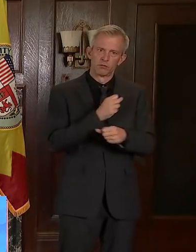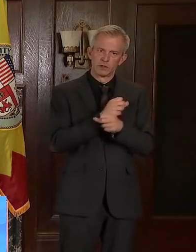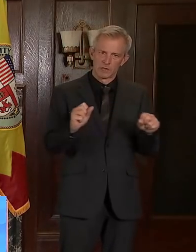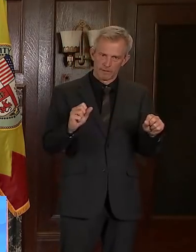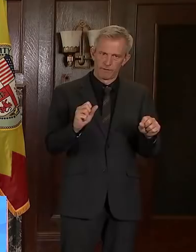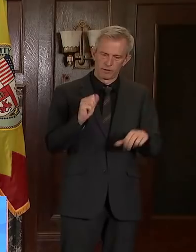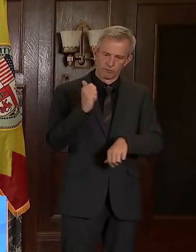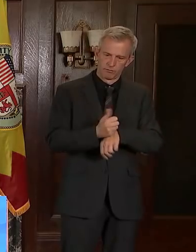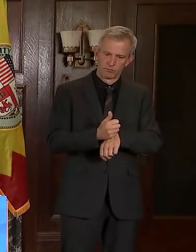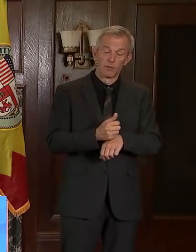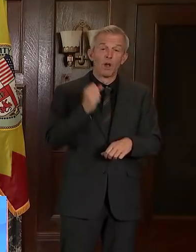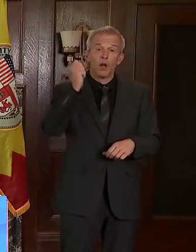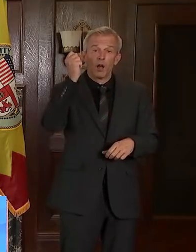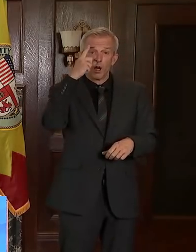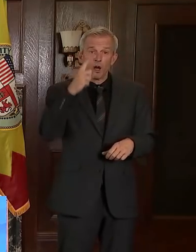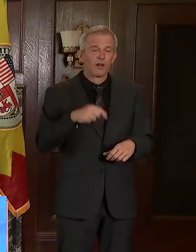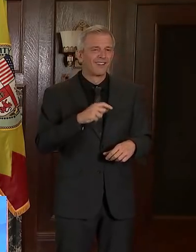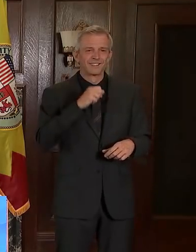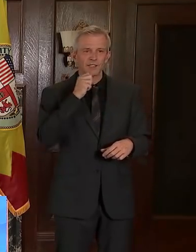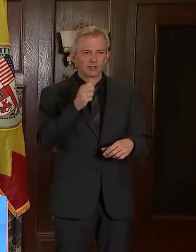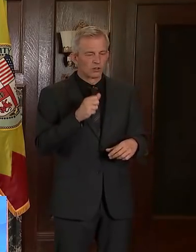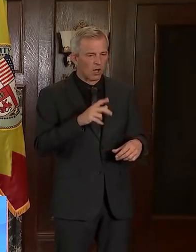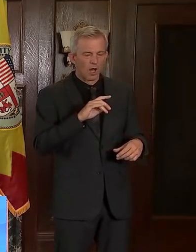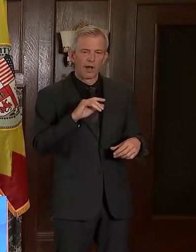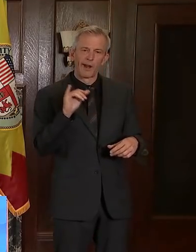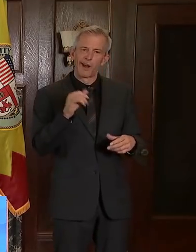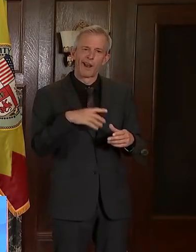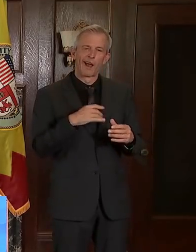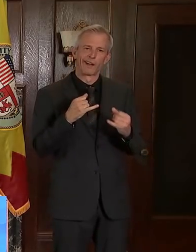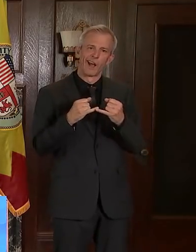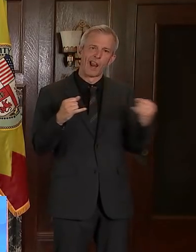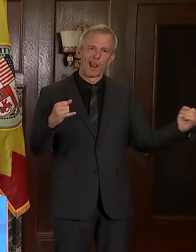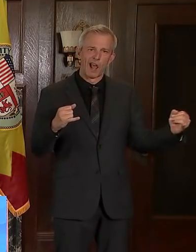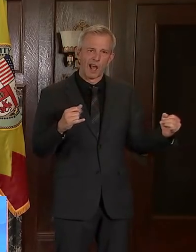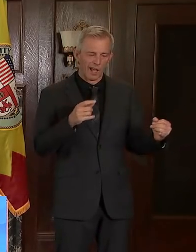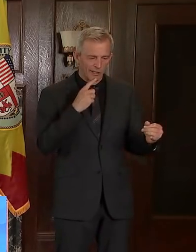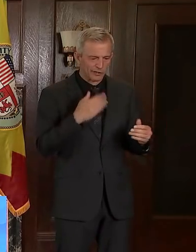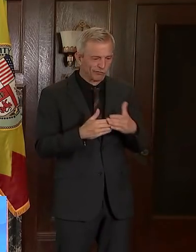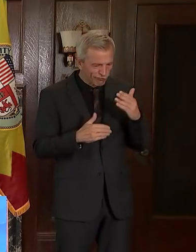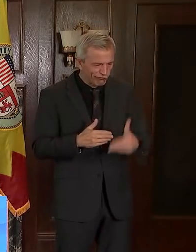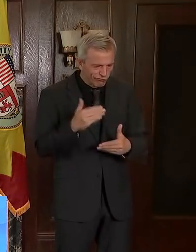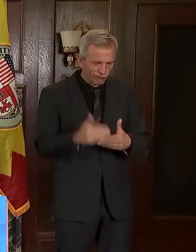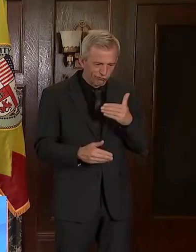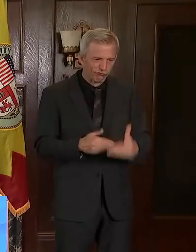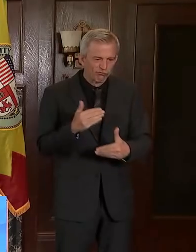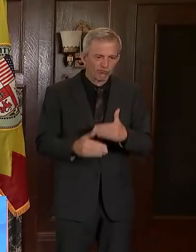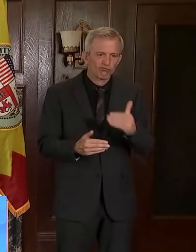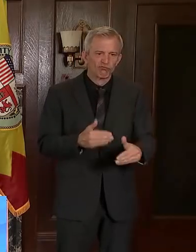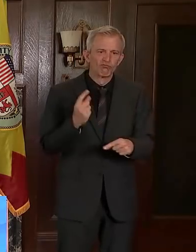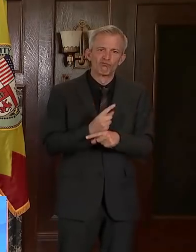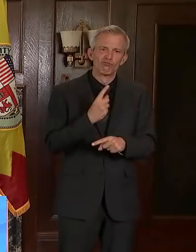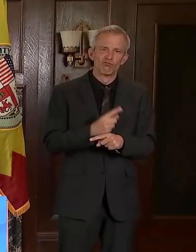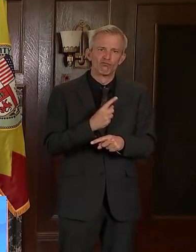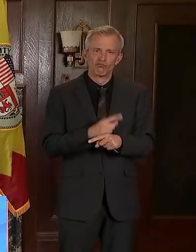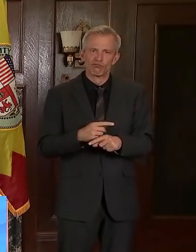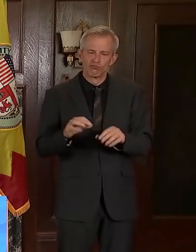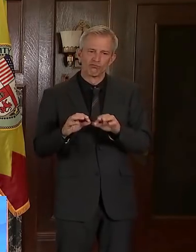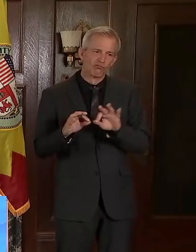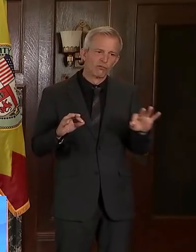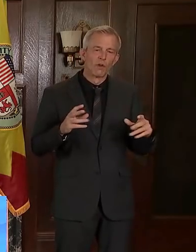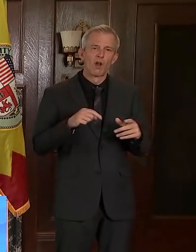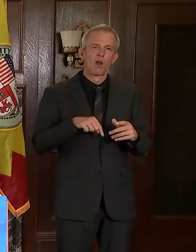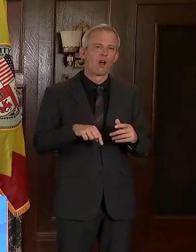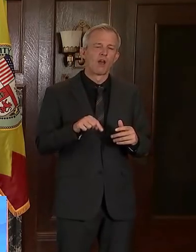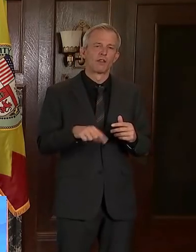won't be a linear process, which brings me to the third of these measures that we are using with the county together, steps to a